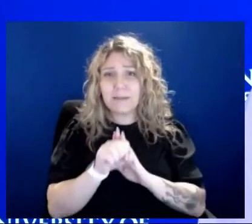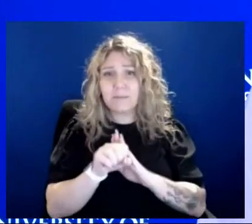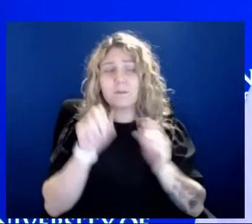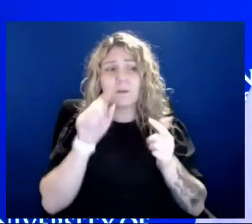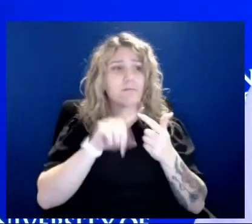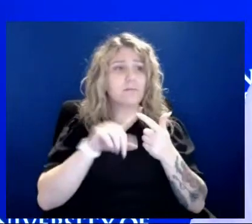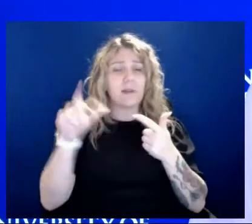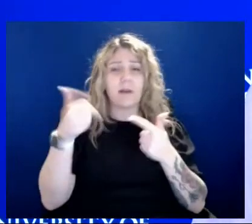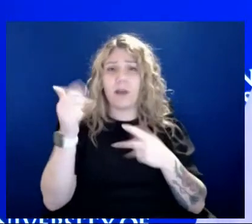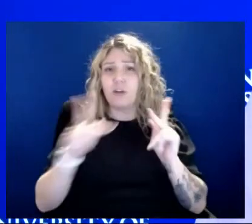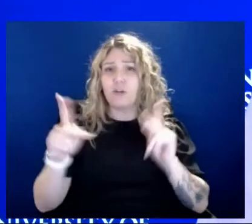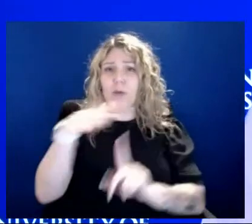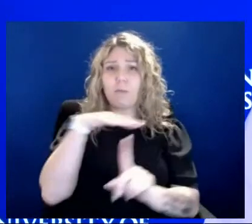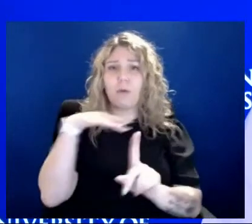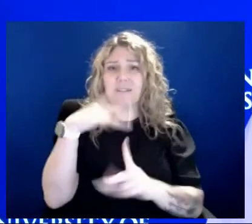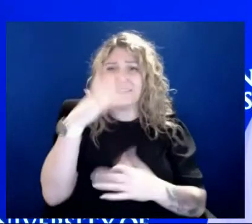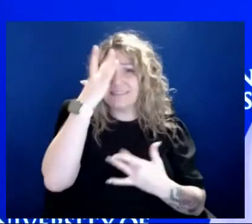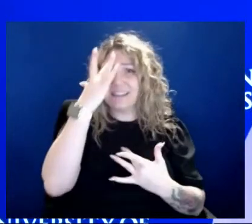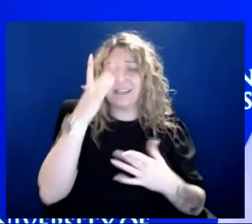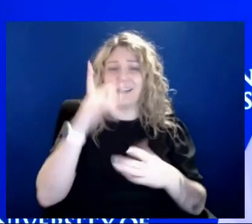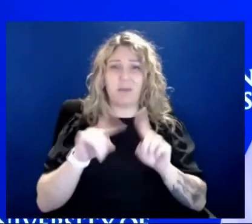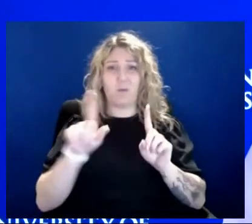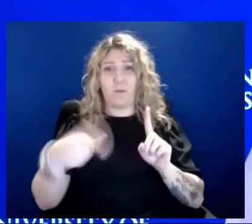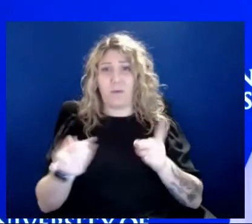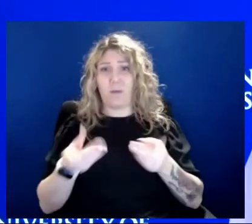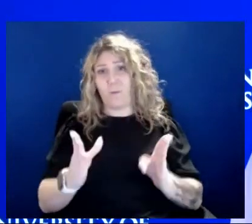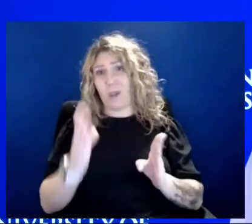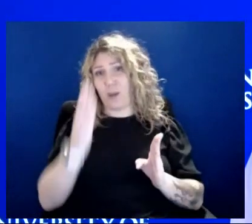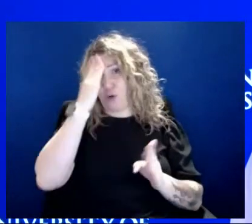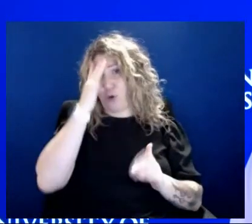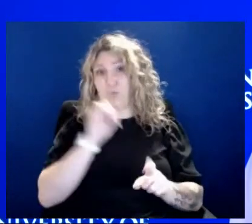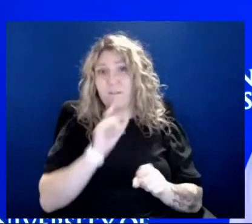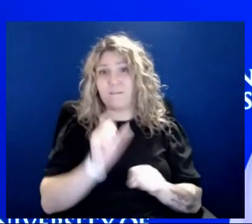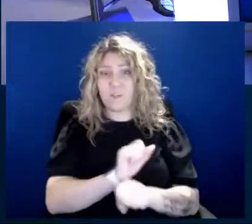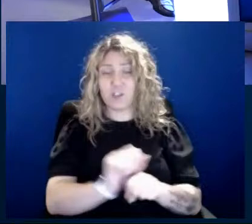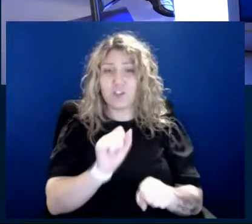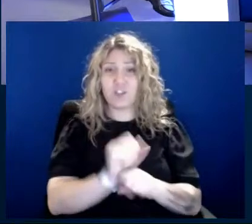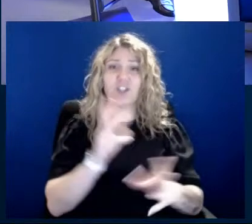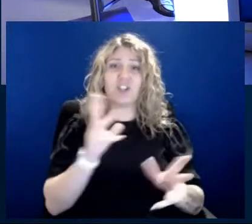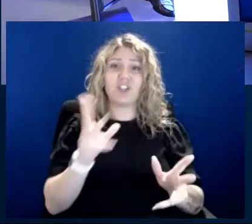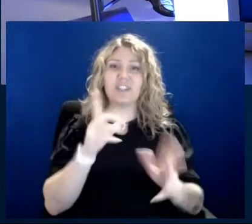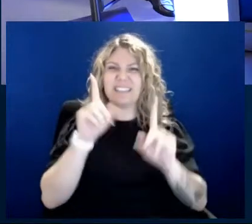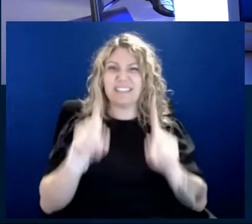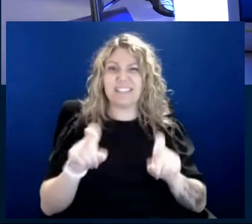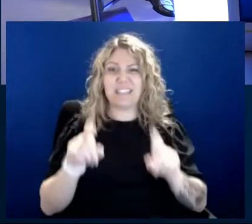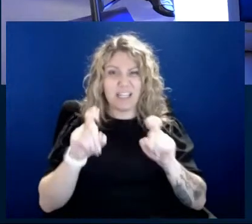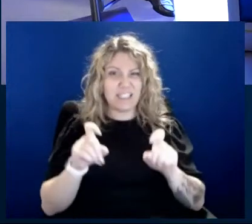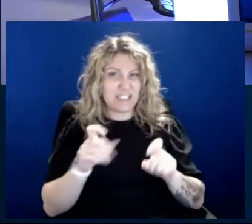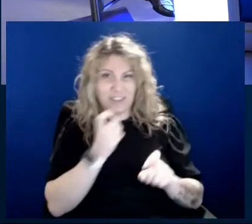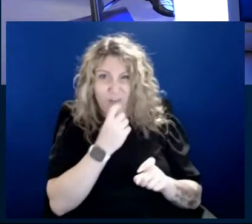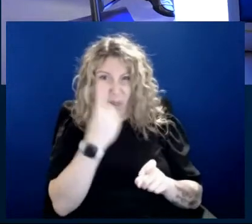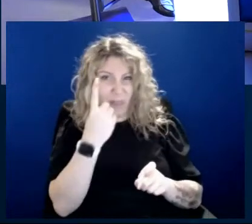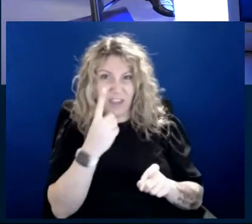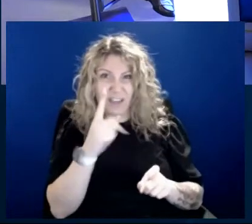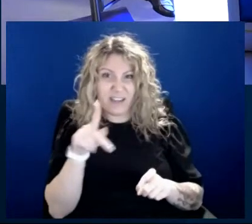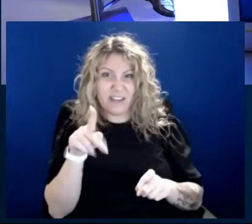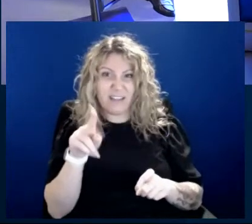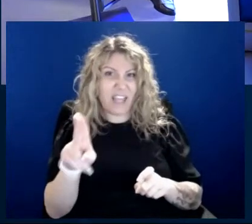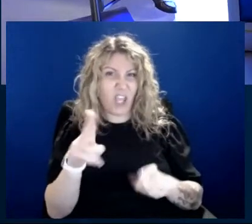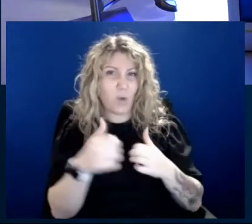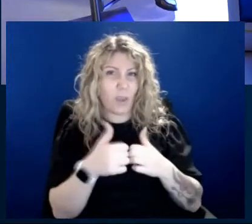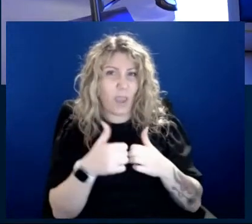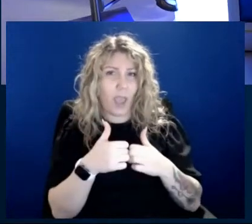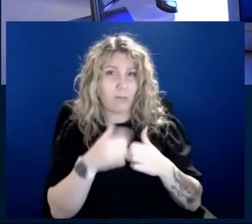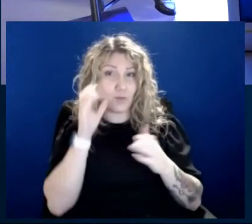you sick, but the only way to really know and be sure is to do that testing. And you don't think it's the KU game that kept her up last night? Maybe that's why